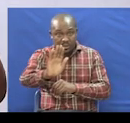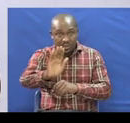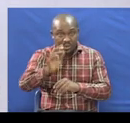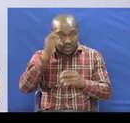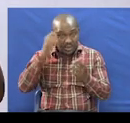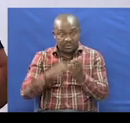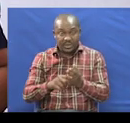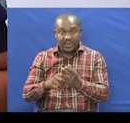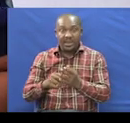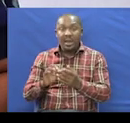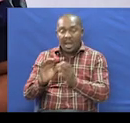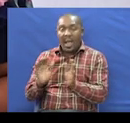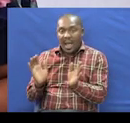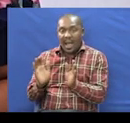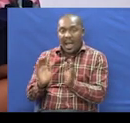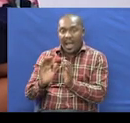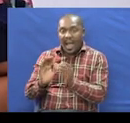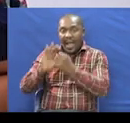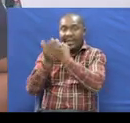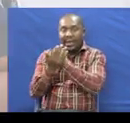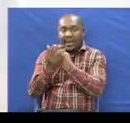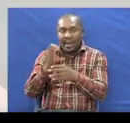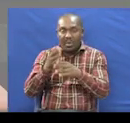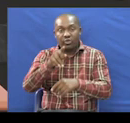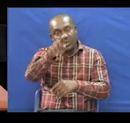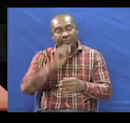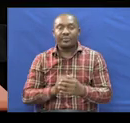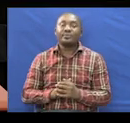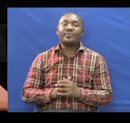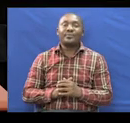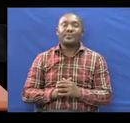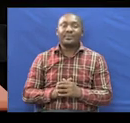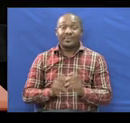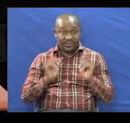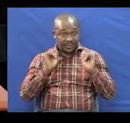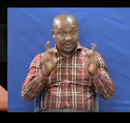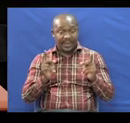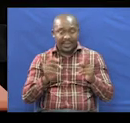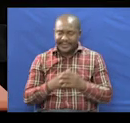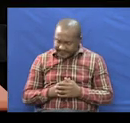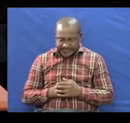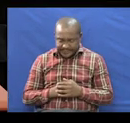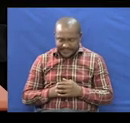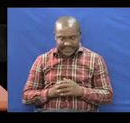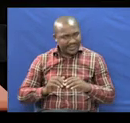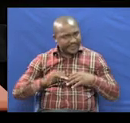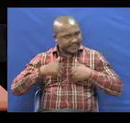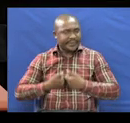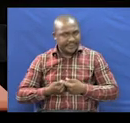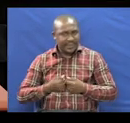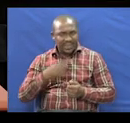care about you and I'm sharing you the knowledge I have. Oh, I've spoken so much and now I